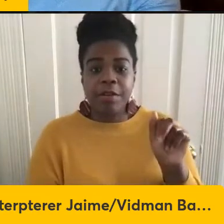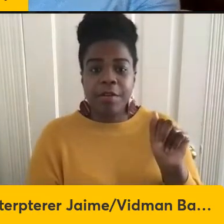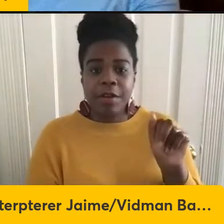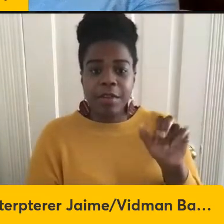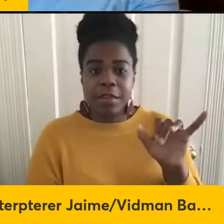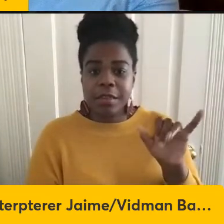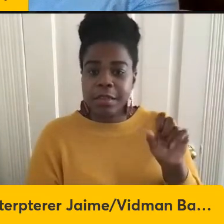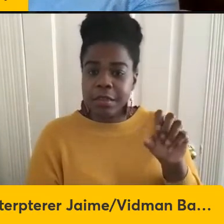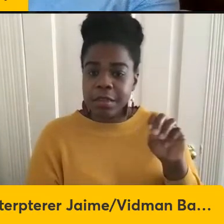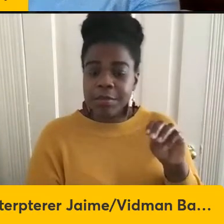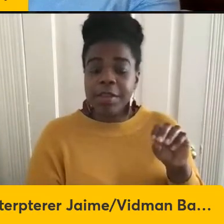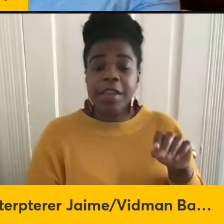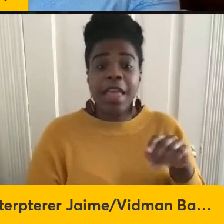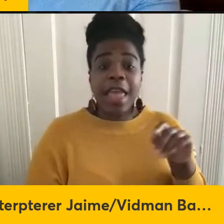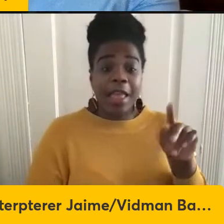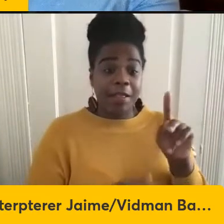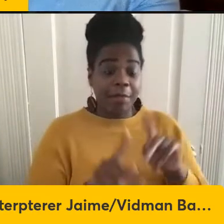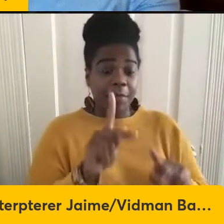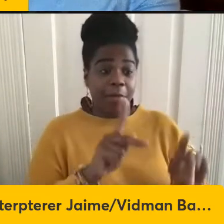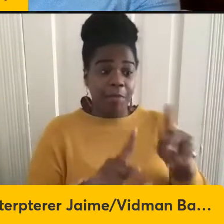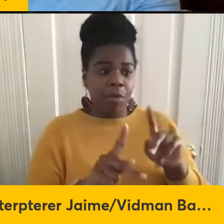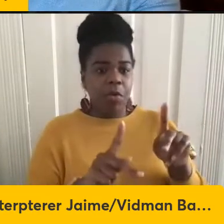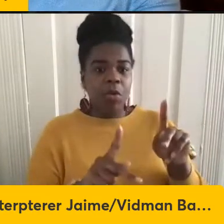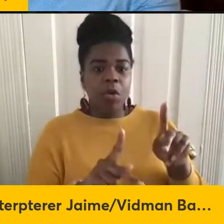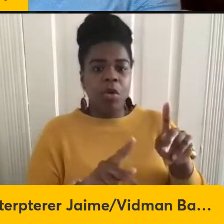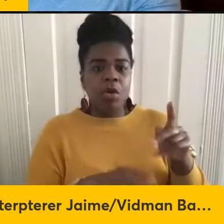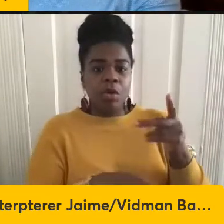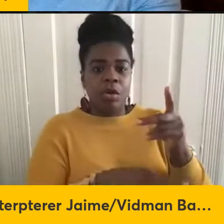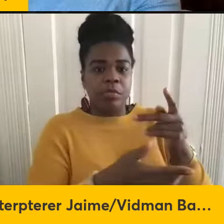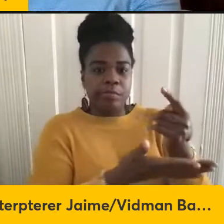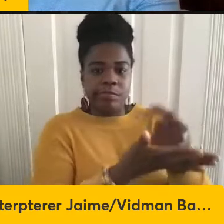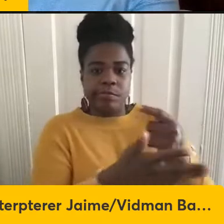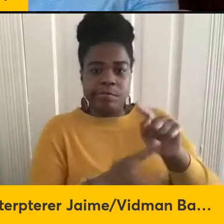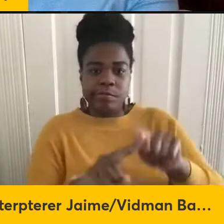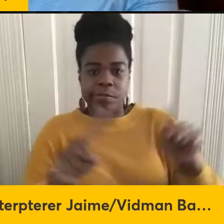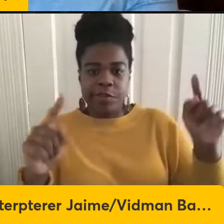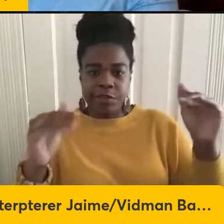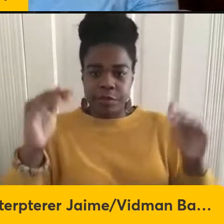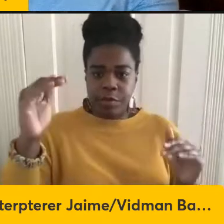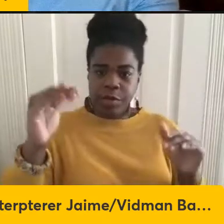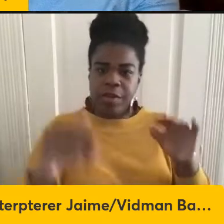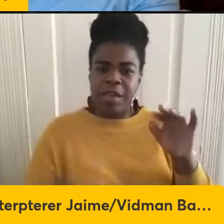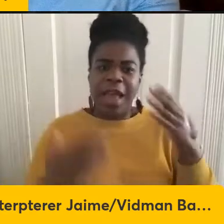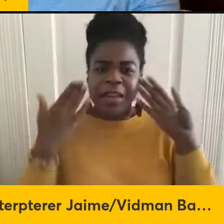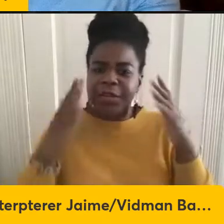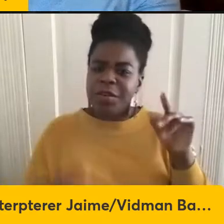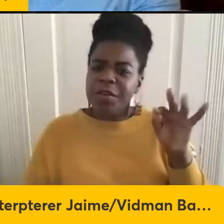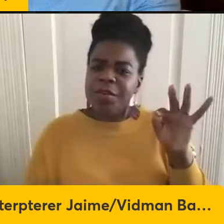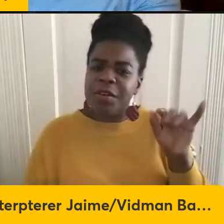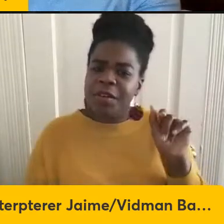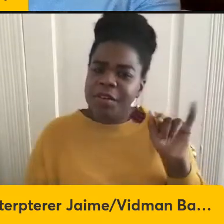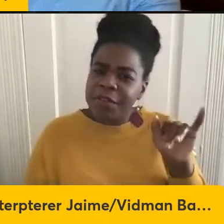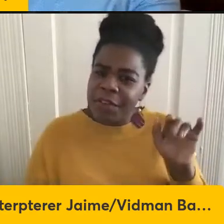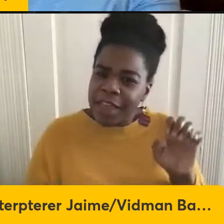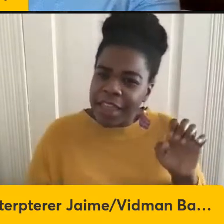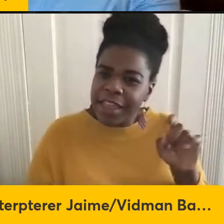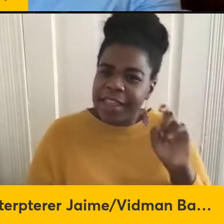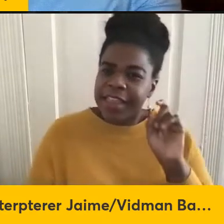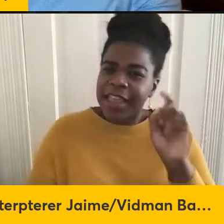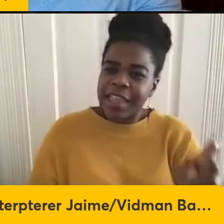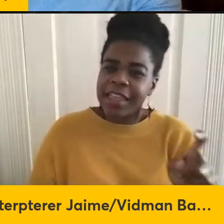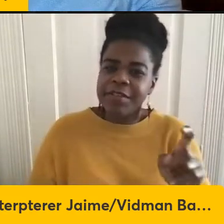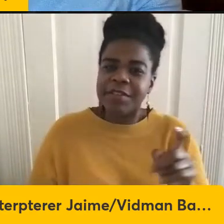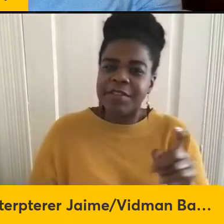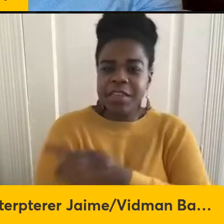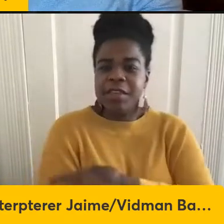differential treatment of people in the system, I don't know, Faye, would you say that gives patient advocacy